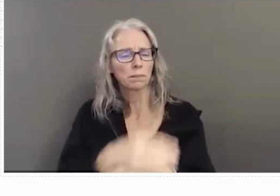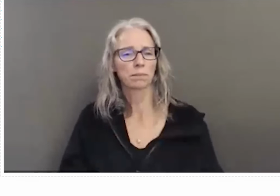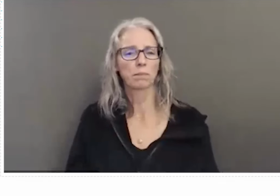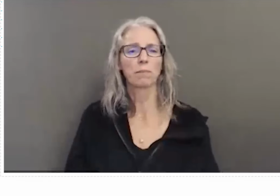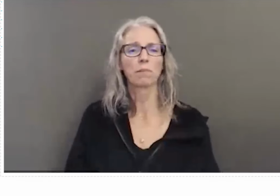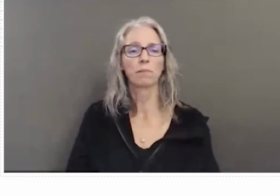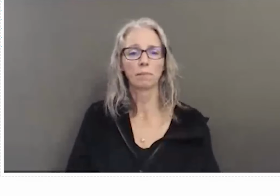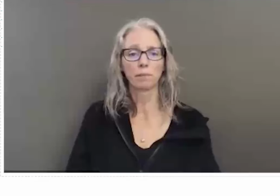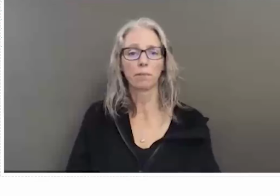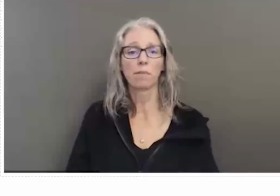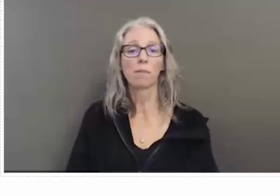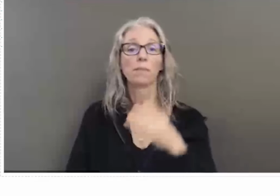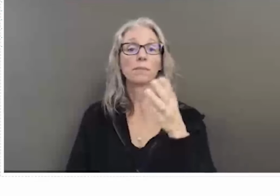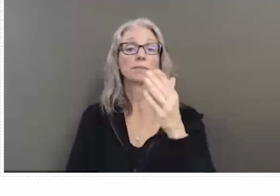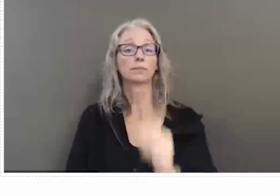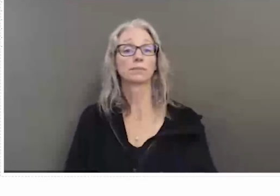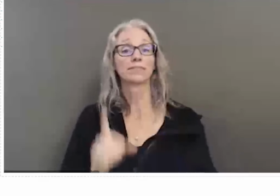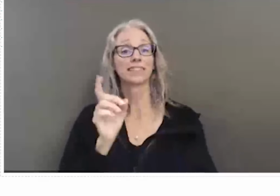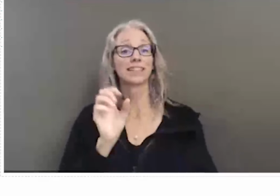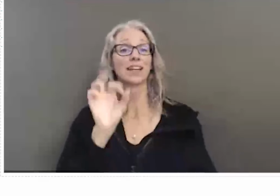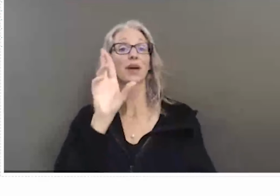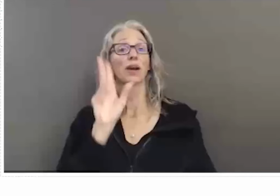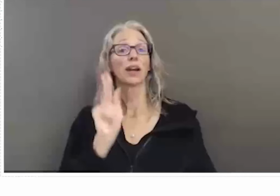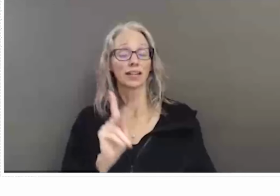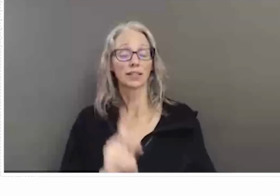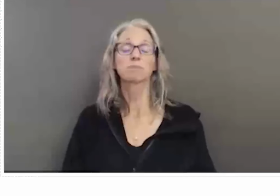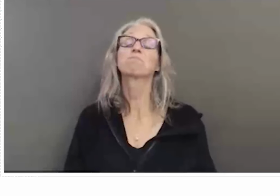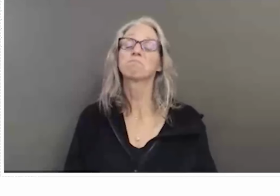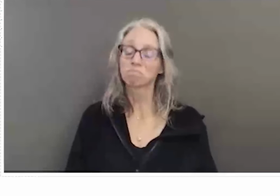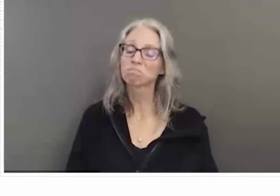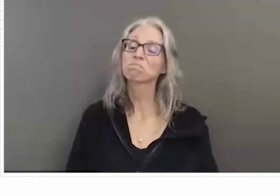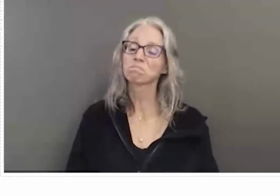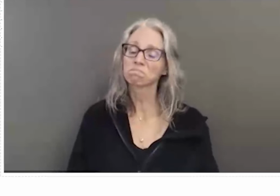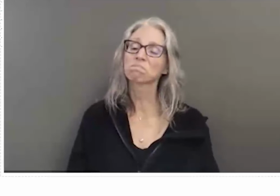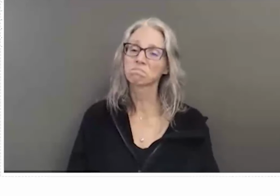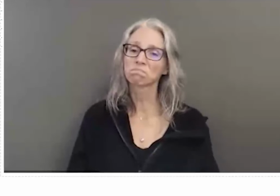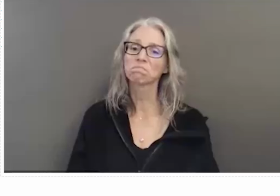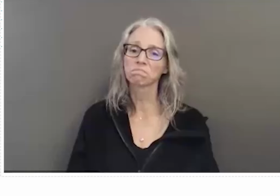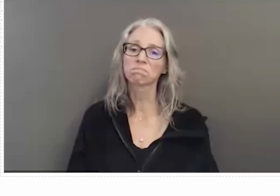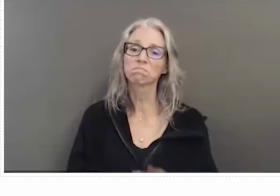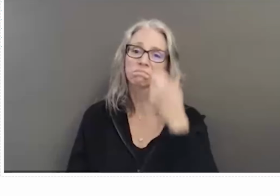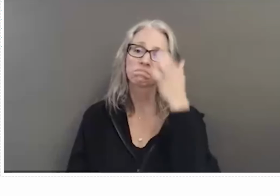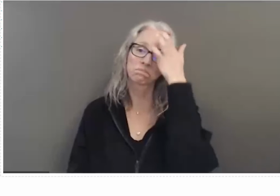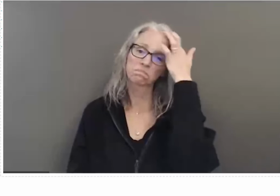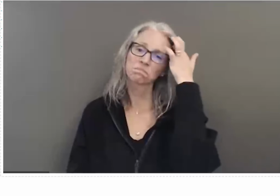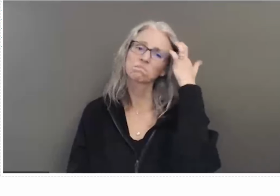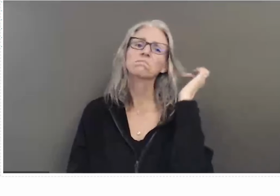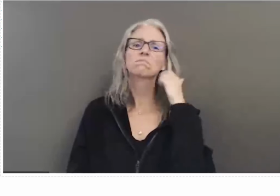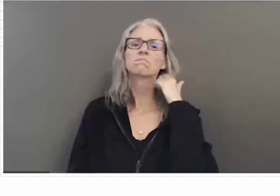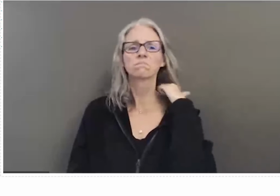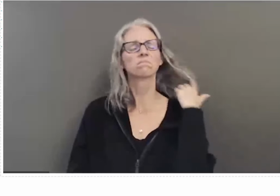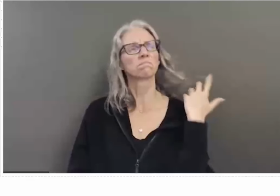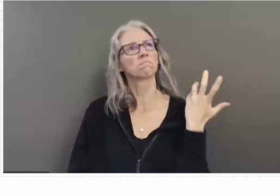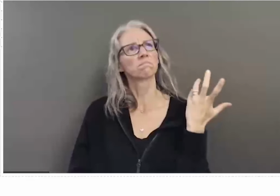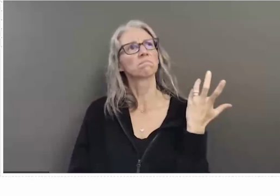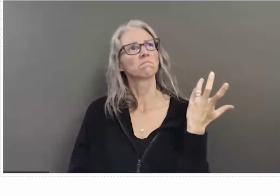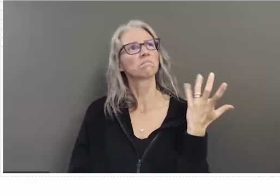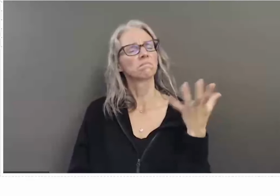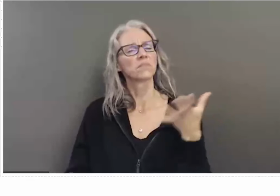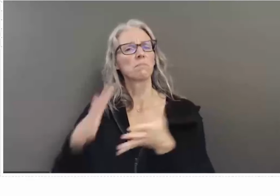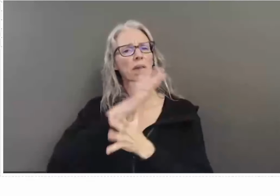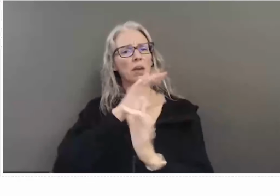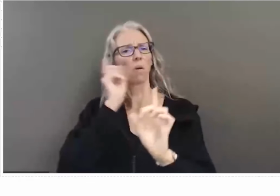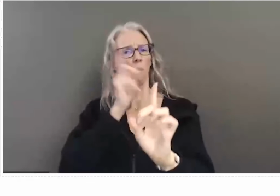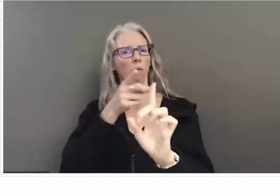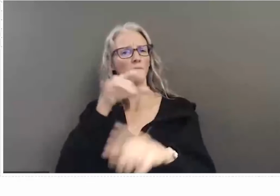Yeah, that is one of the main goals, I suppose, that we're looking at when it